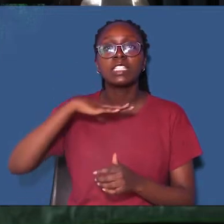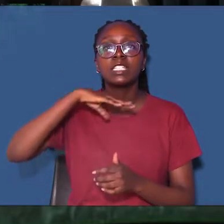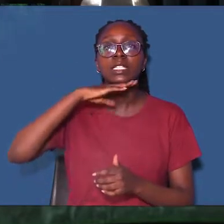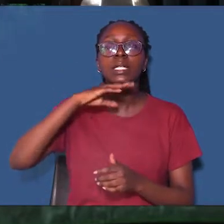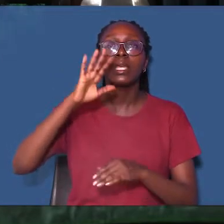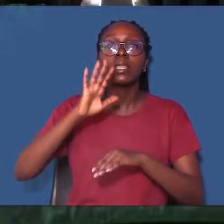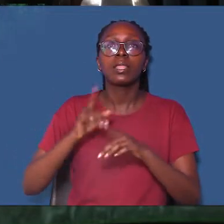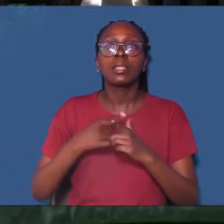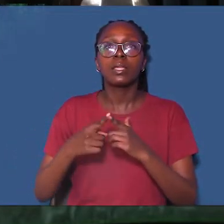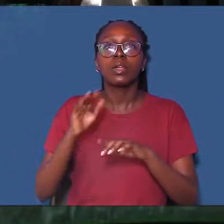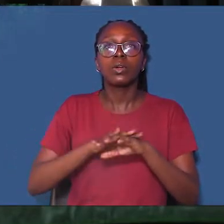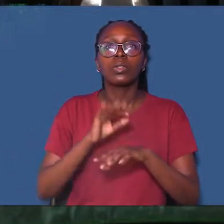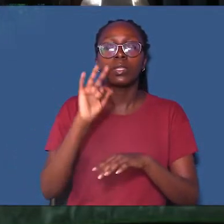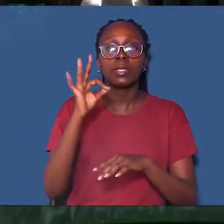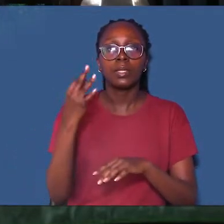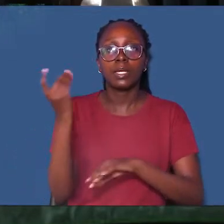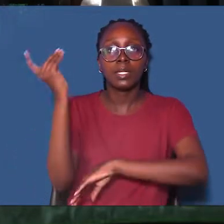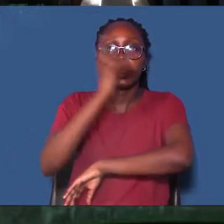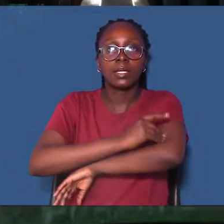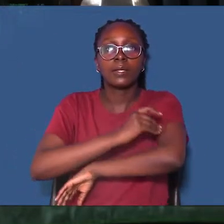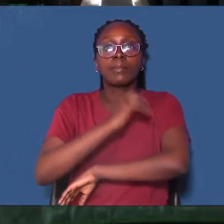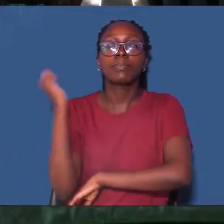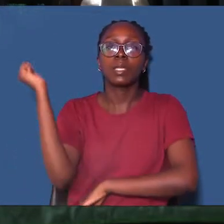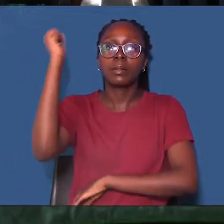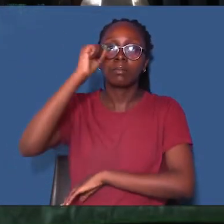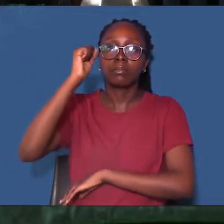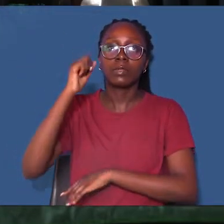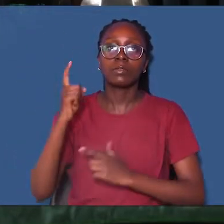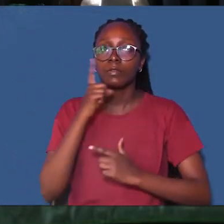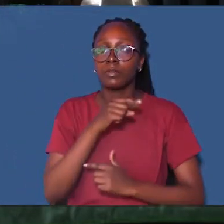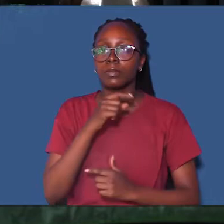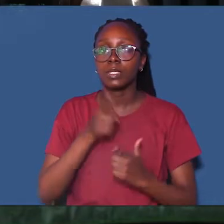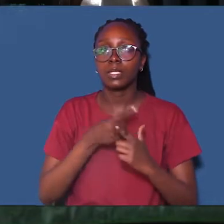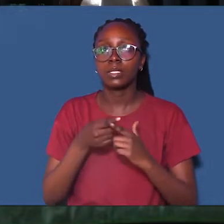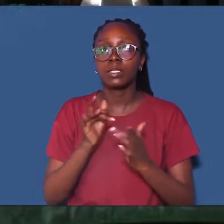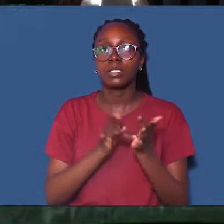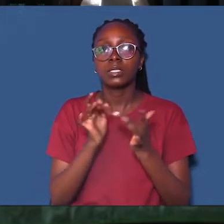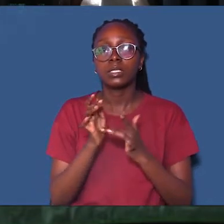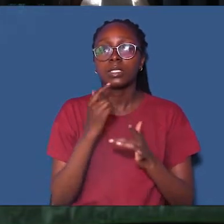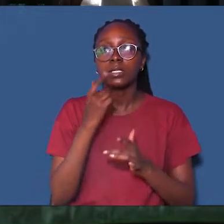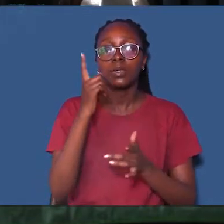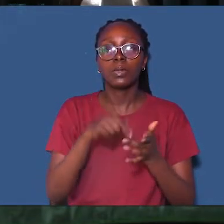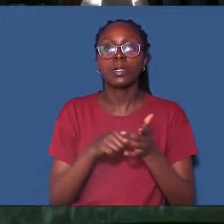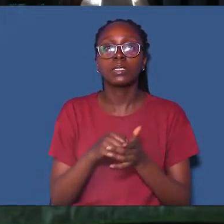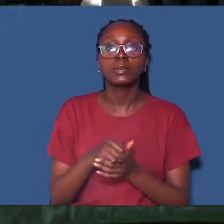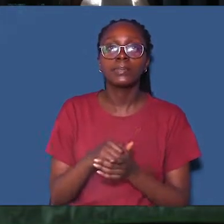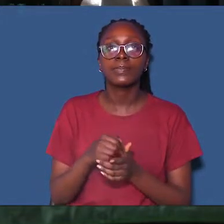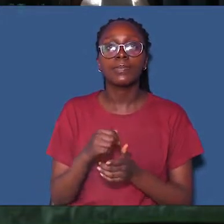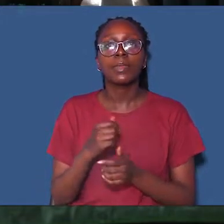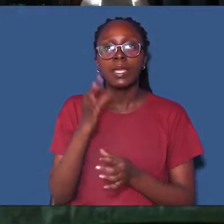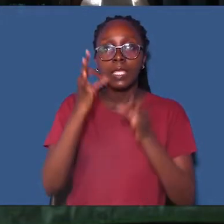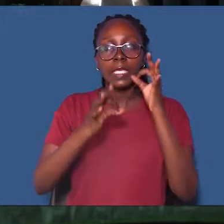the third day be raised to life.' Then he said to them, 'Whoever wants to be